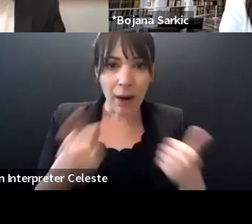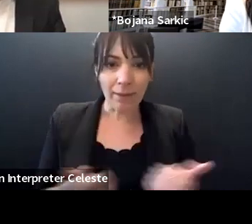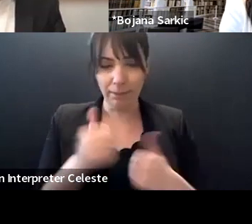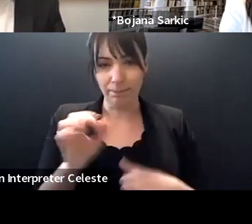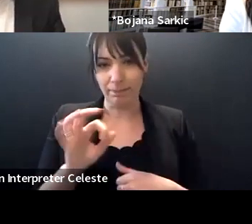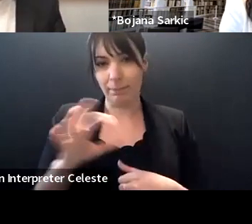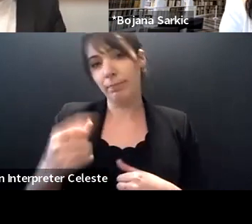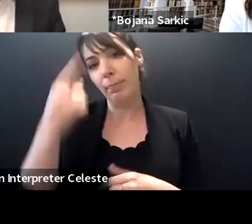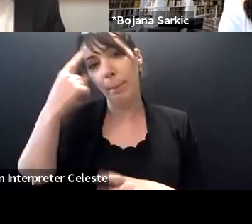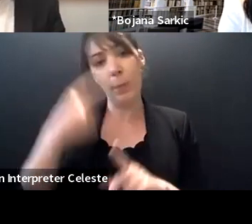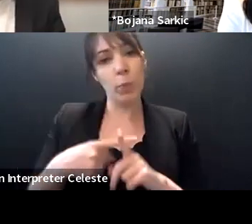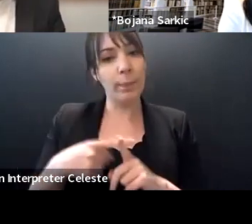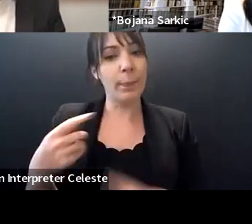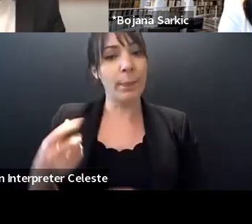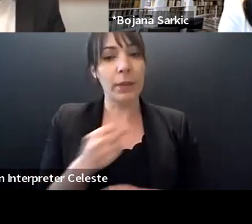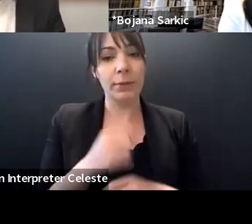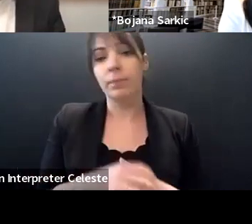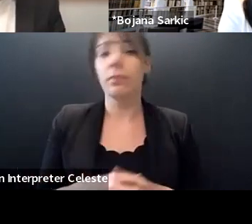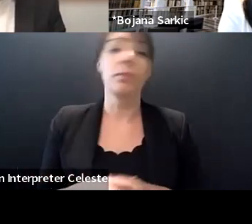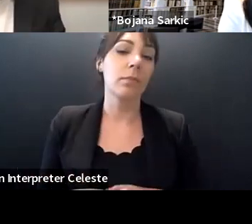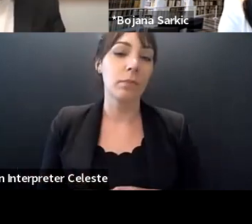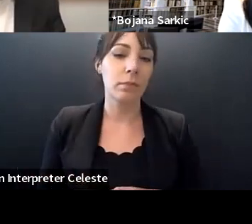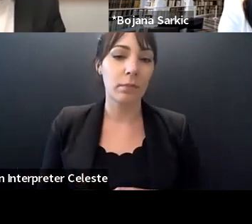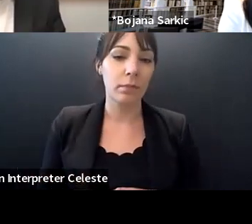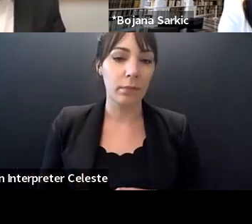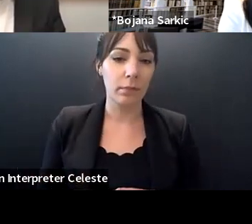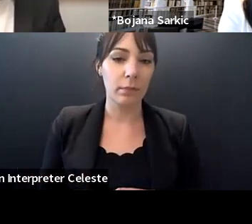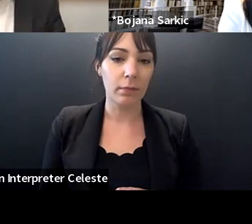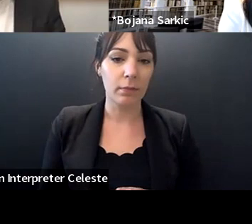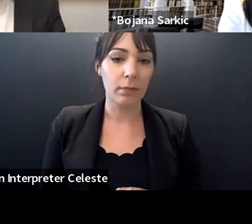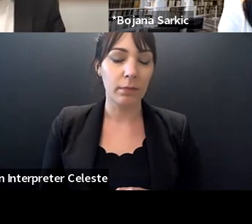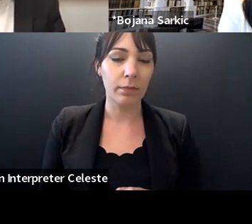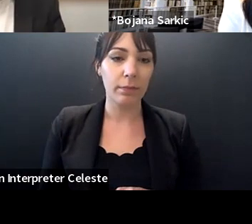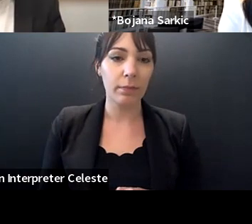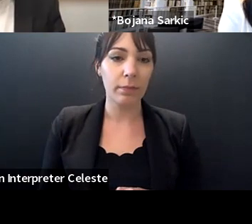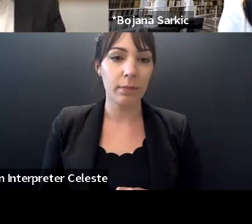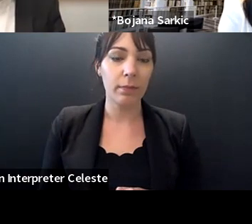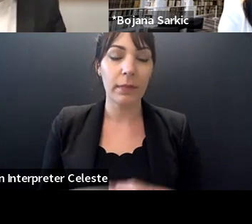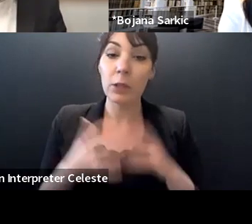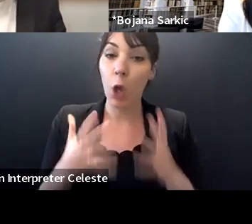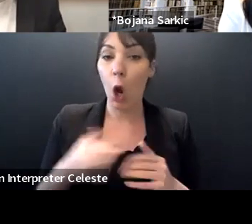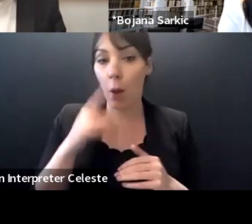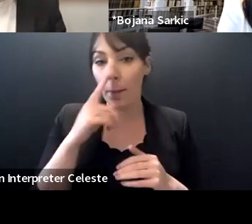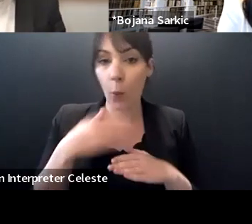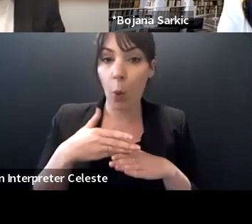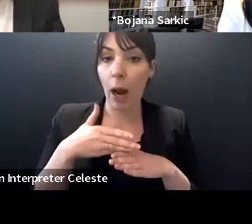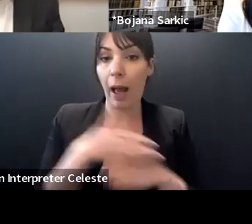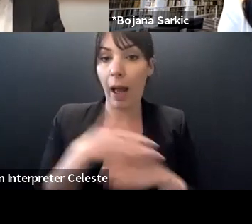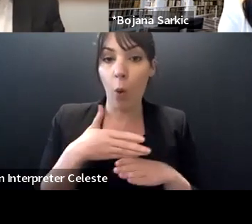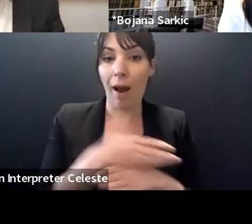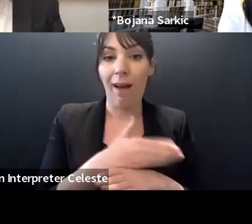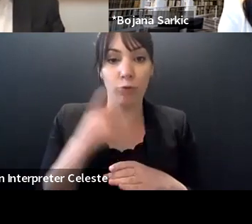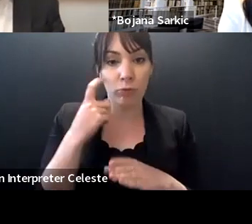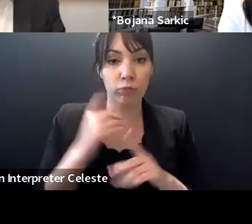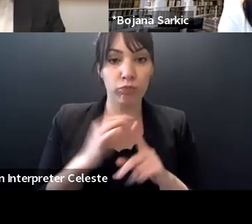beautiful people working tirelessly, endlessly towards this. You know, on a journey, as you say, Taminda, it's not like we can